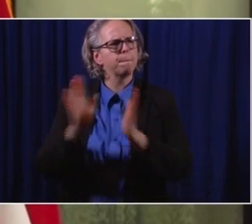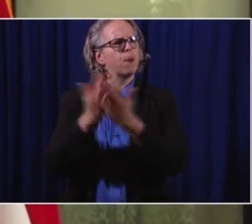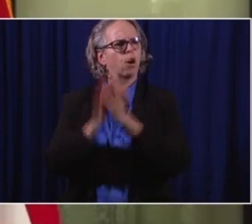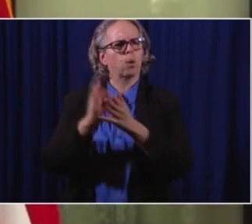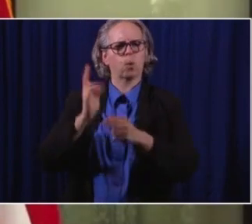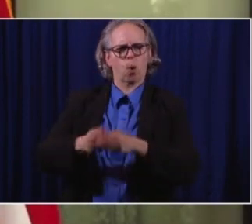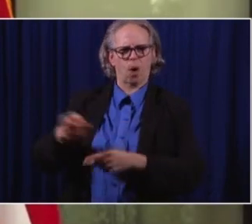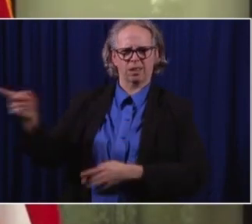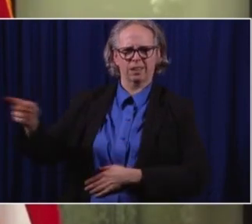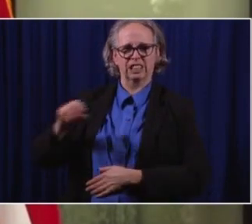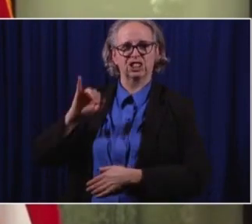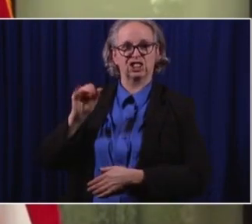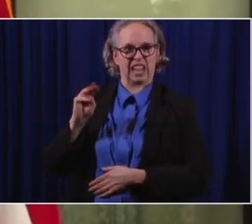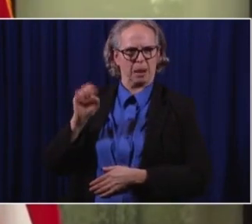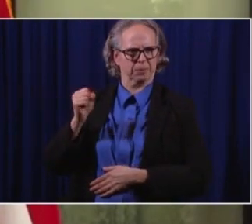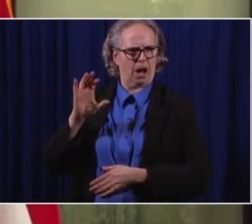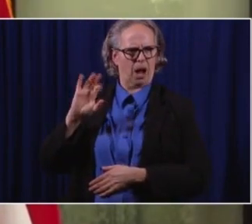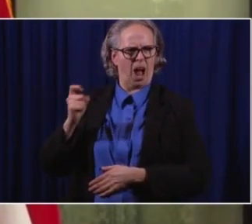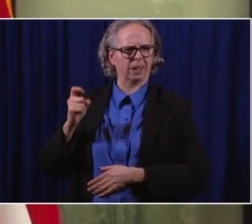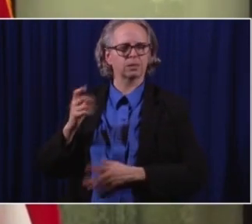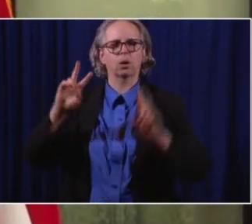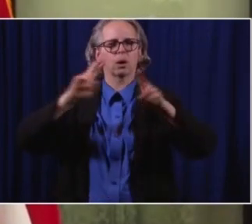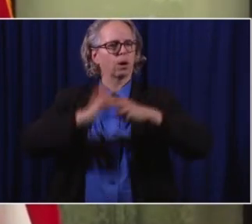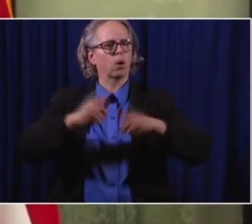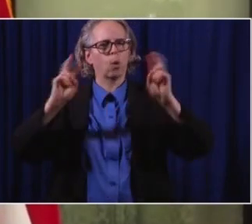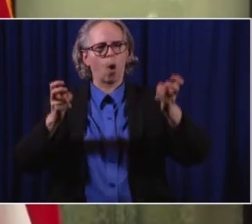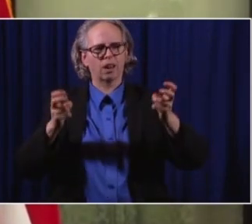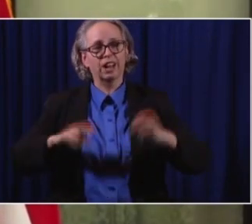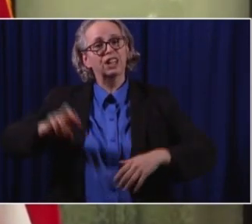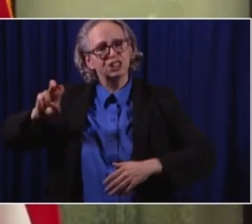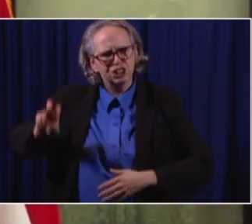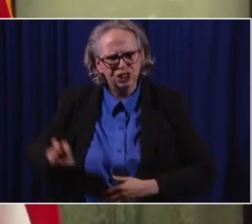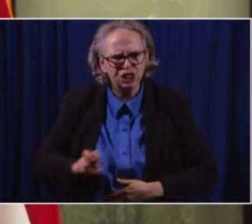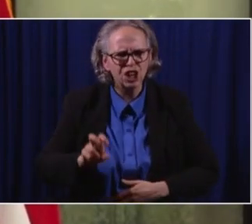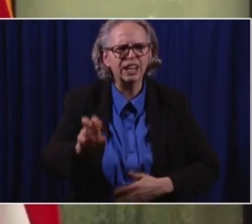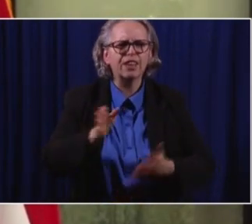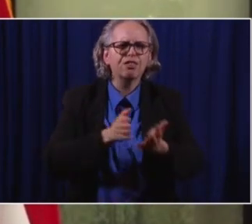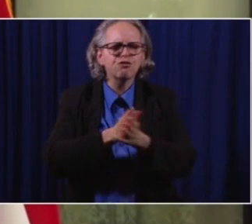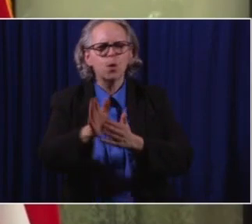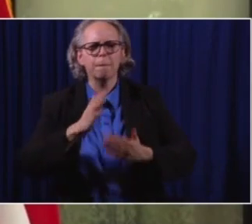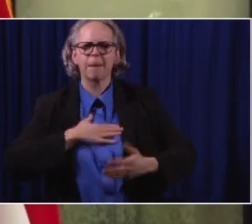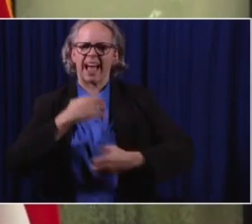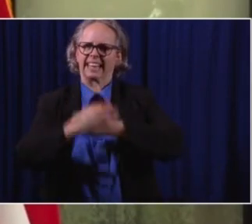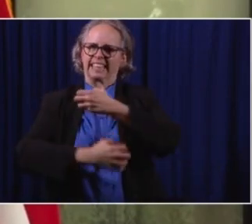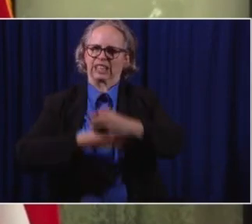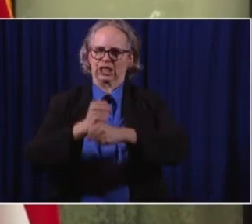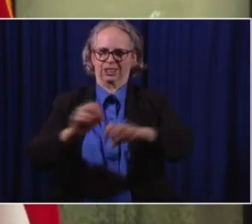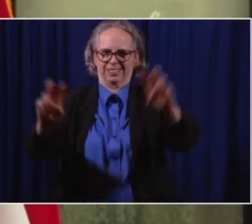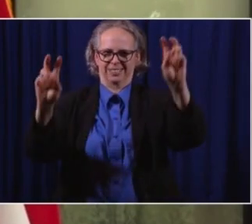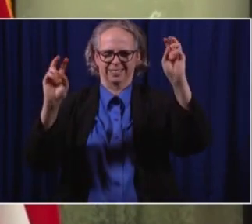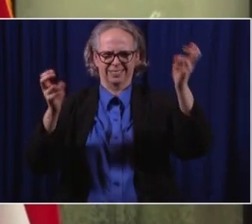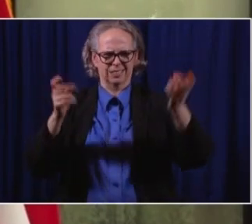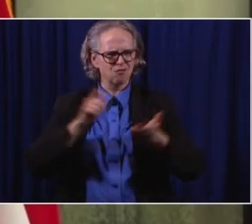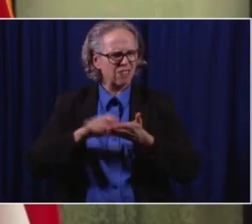written in 1946, I believe. And I was looking through